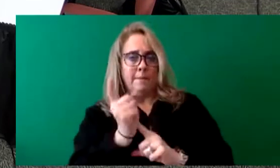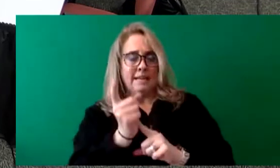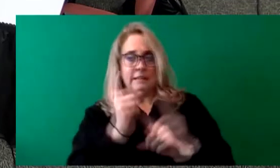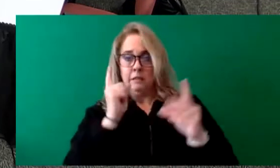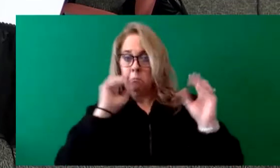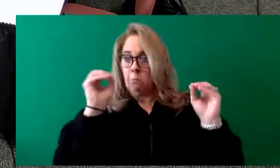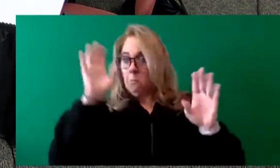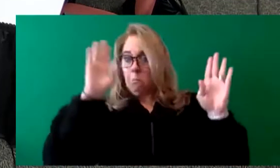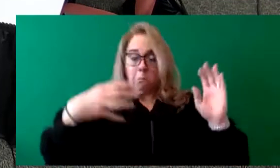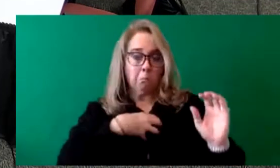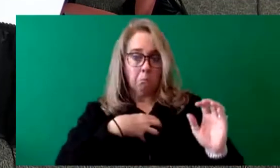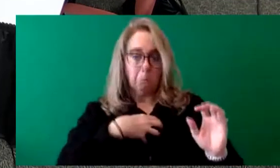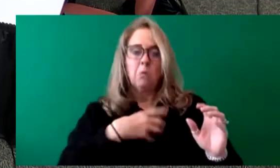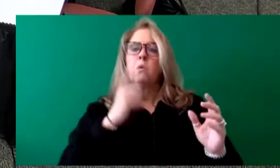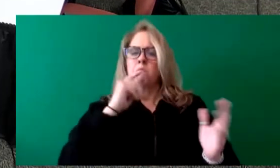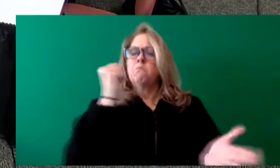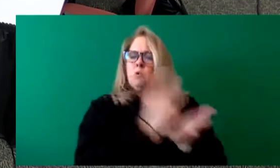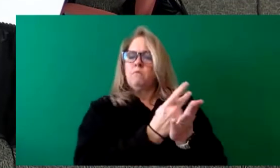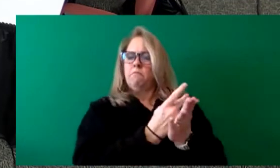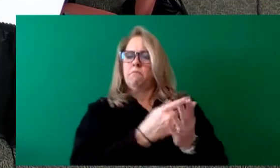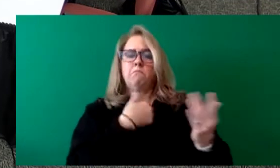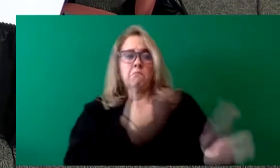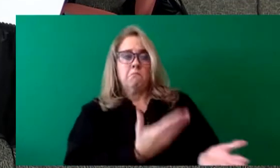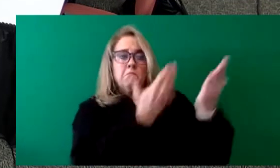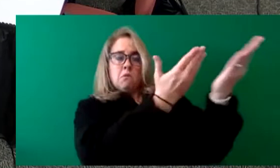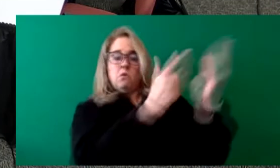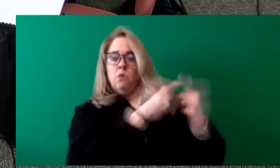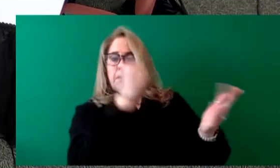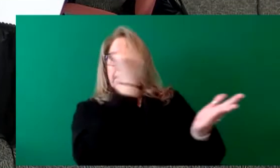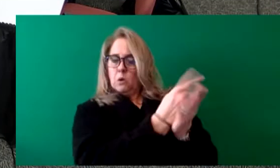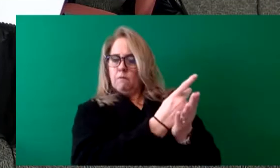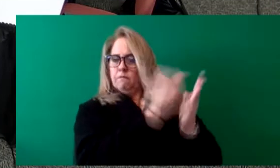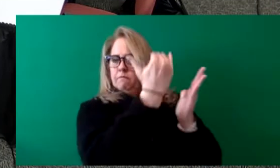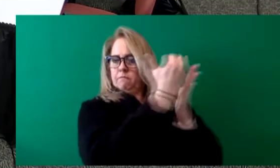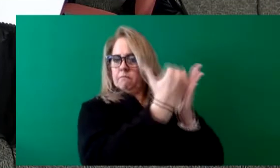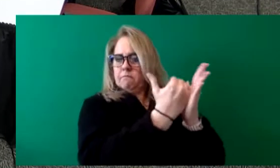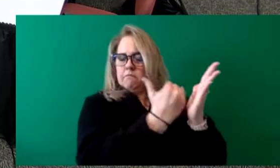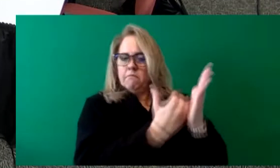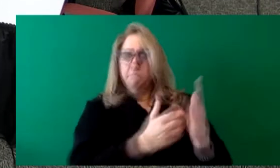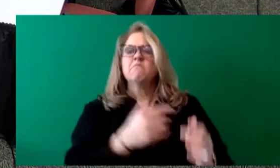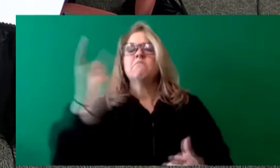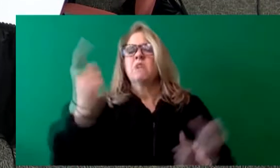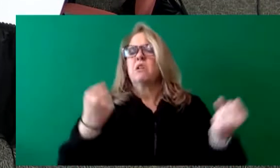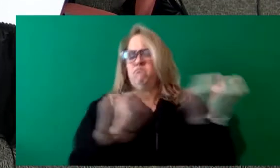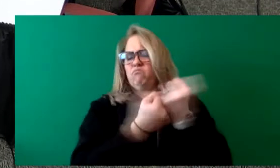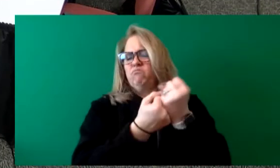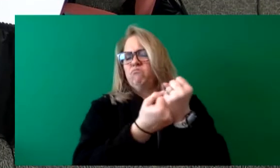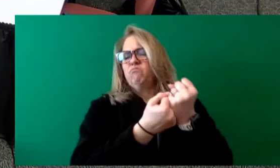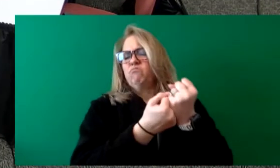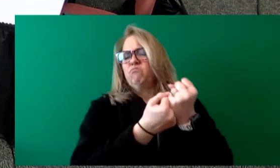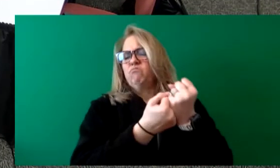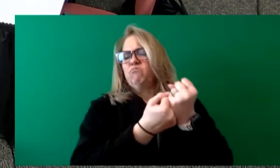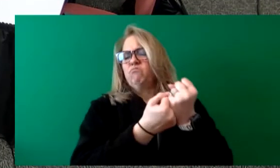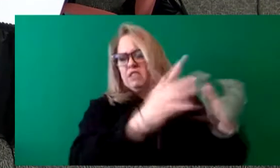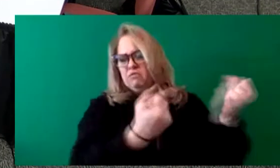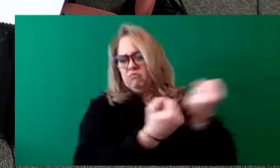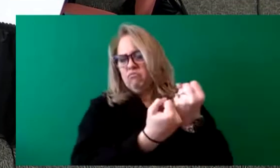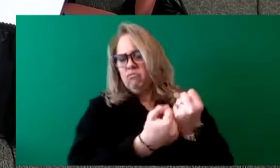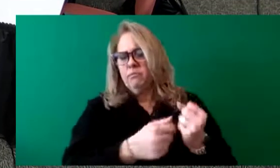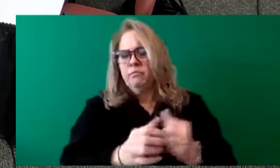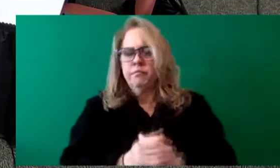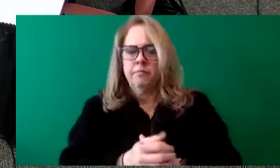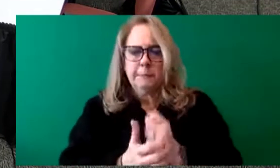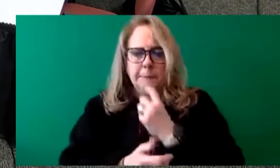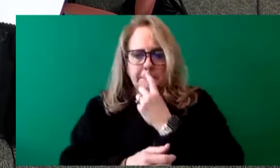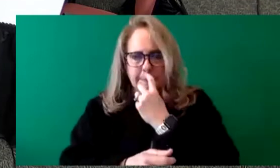Move to approve. Do we have a second? Second. Okay, all in favor?